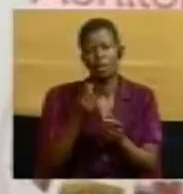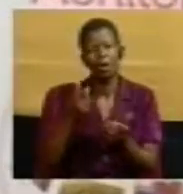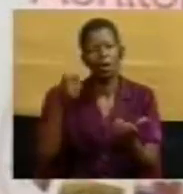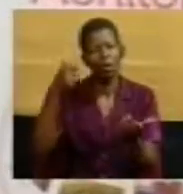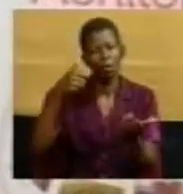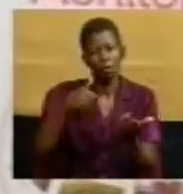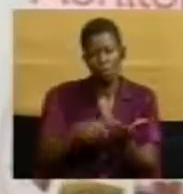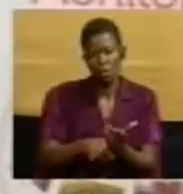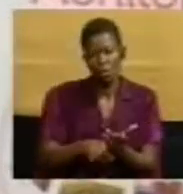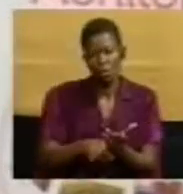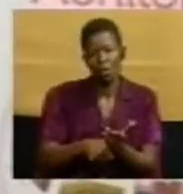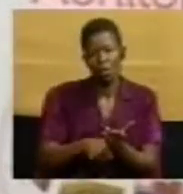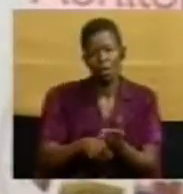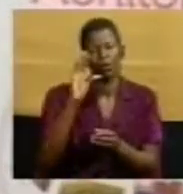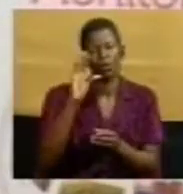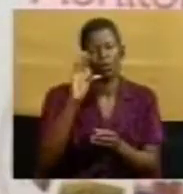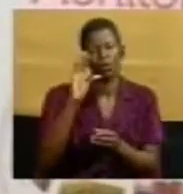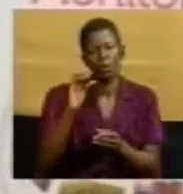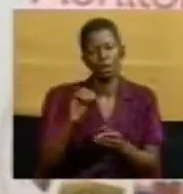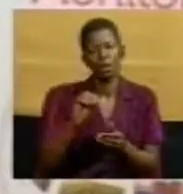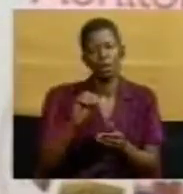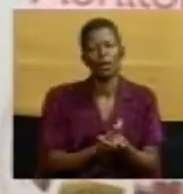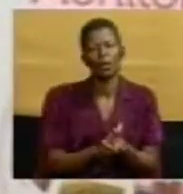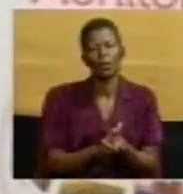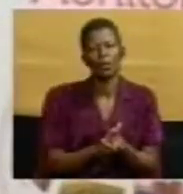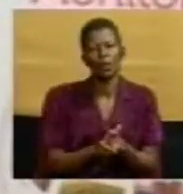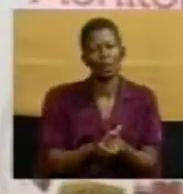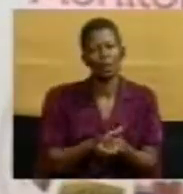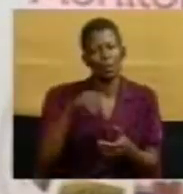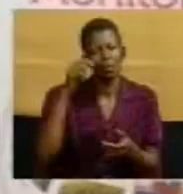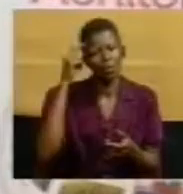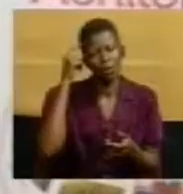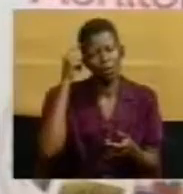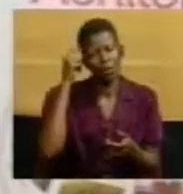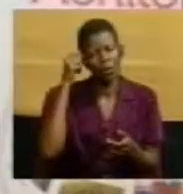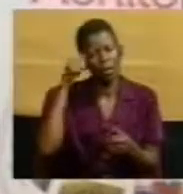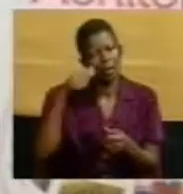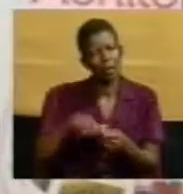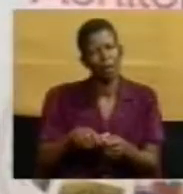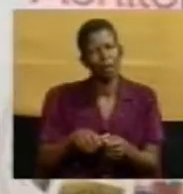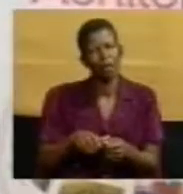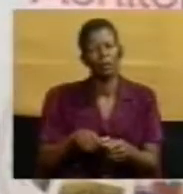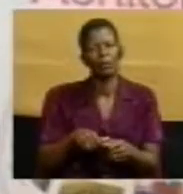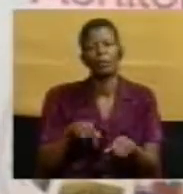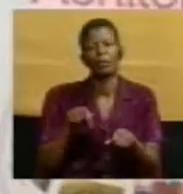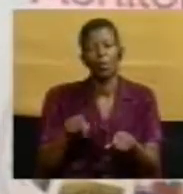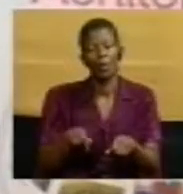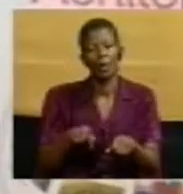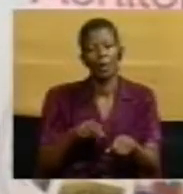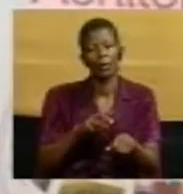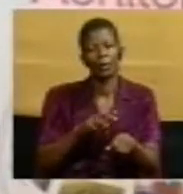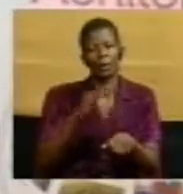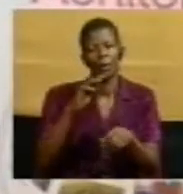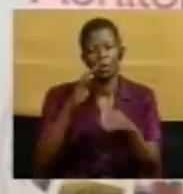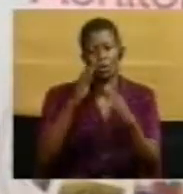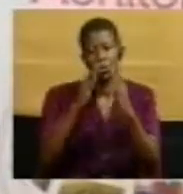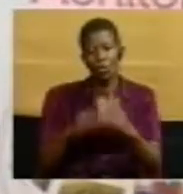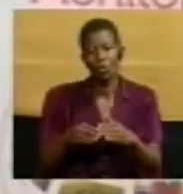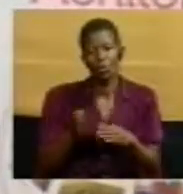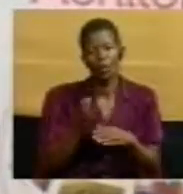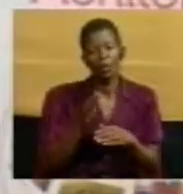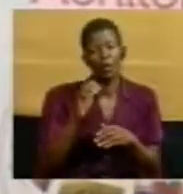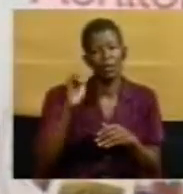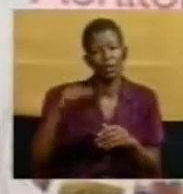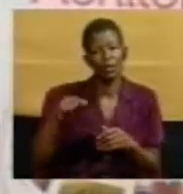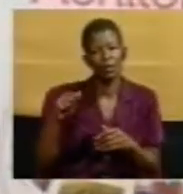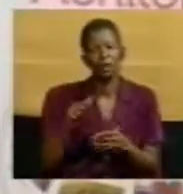is significantly reduced. You will recall that just recently Parliament approved a bill which